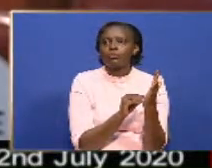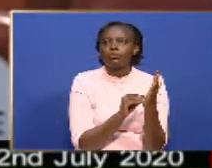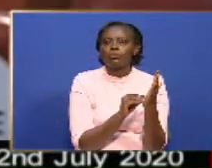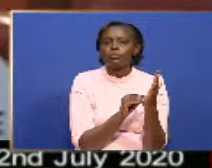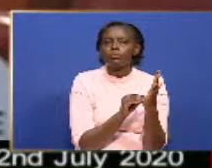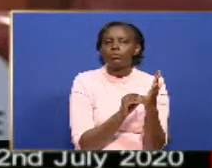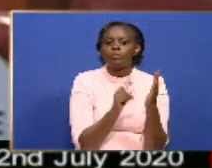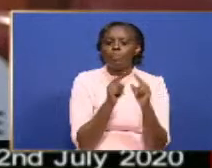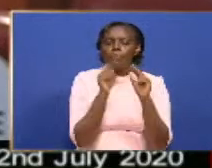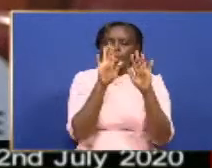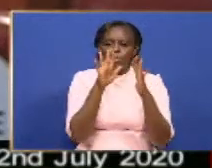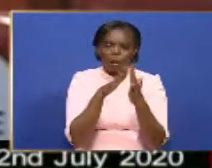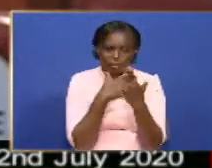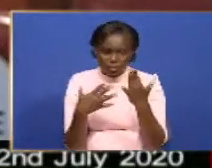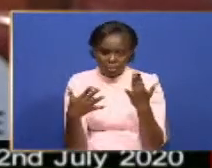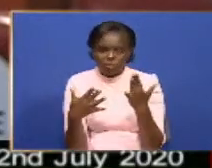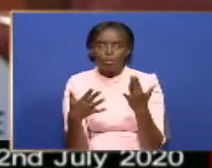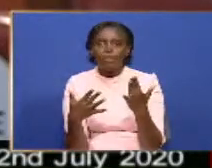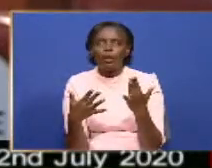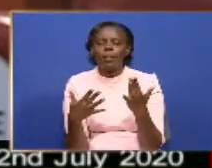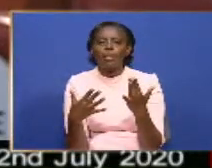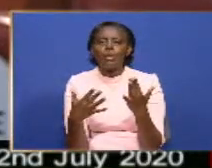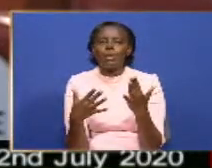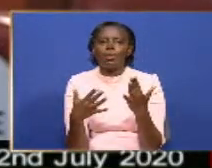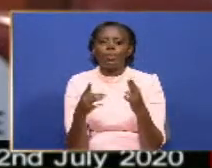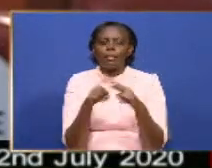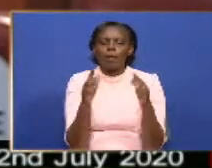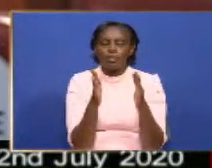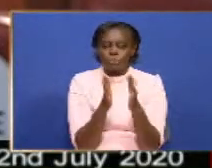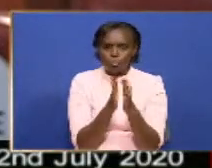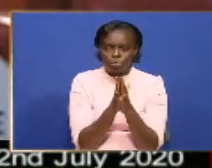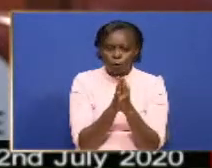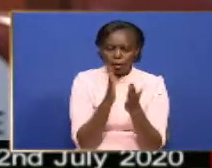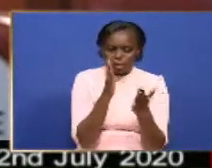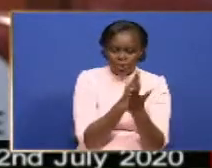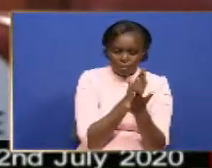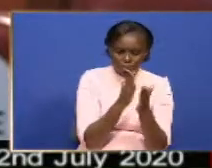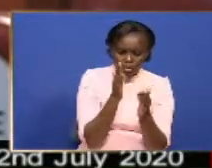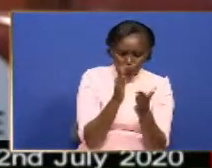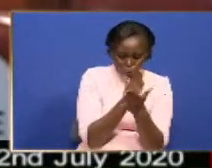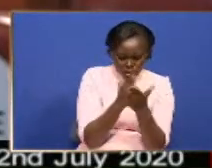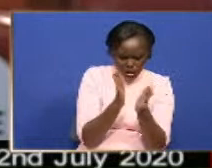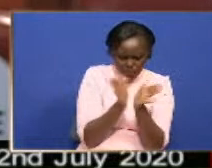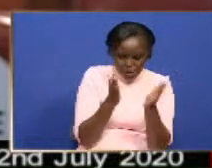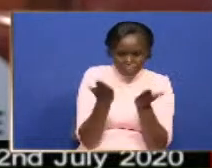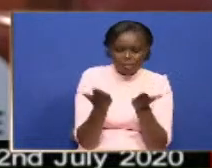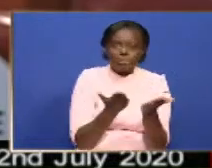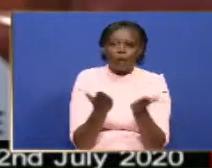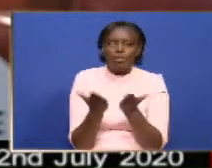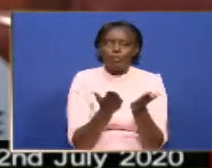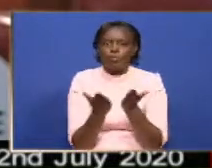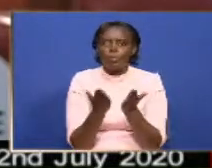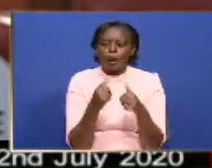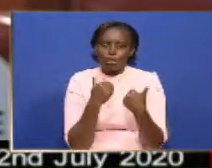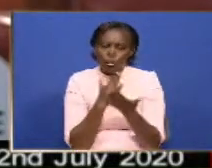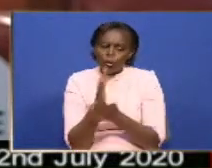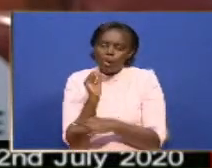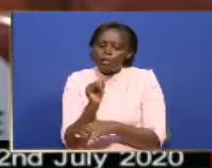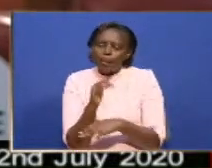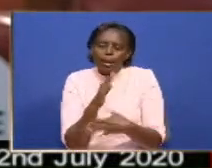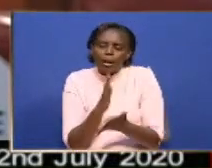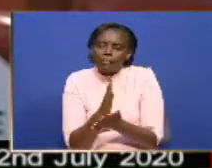very important structures, starting with a department within the public service. That makes sure that it's